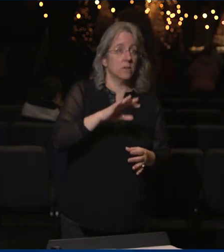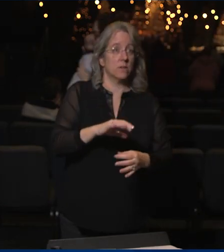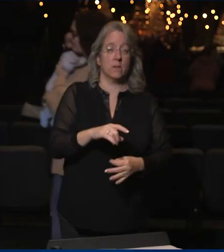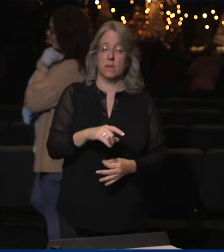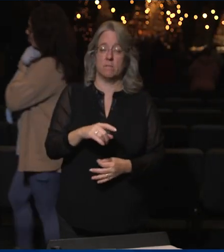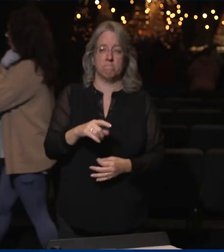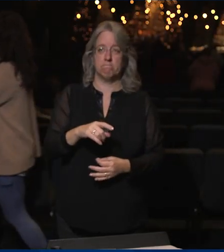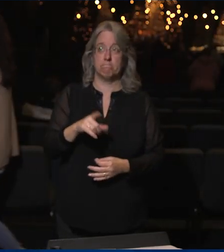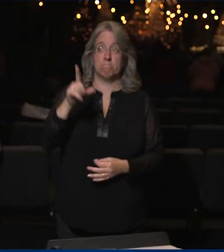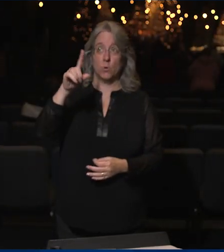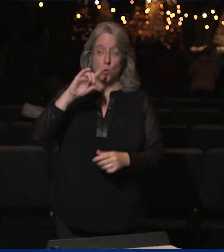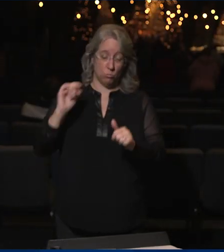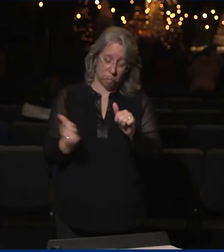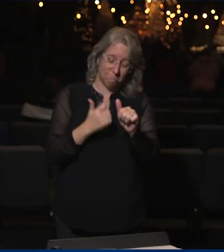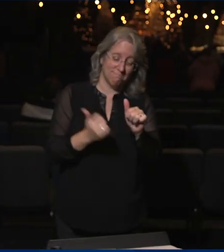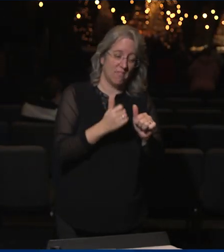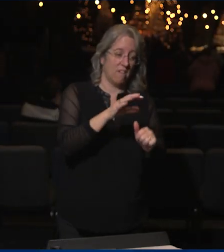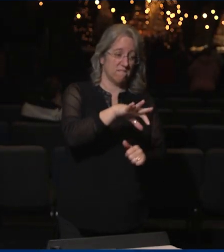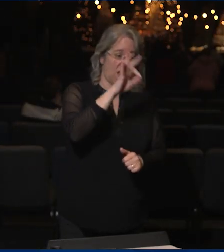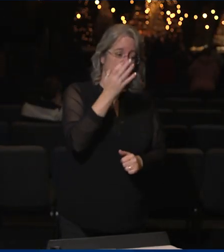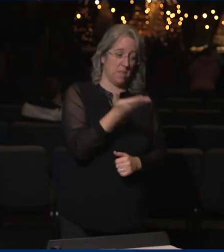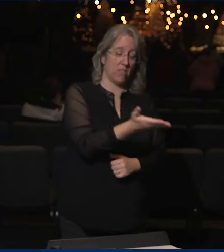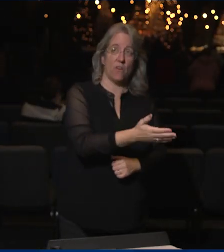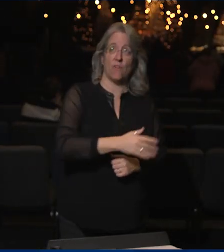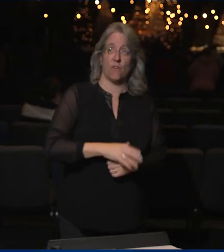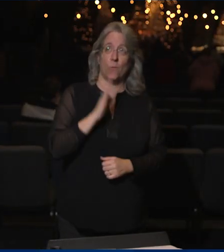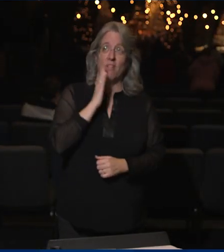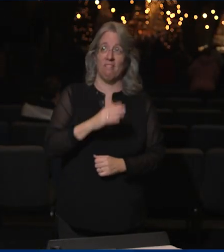You find me there.